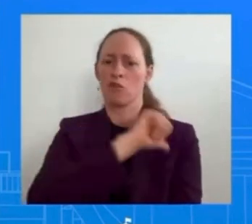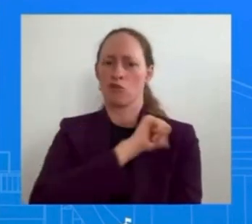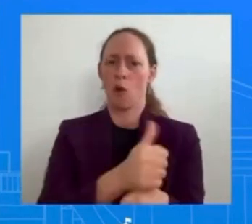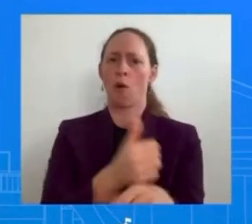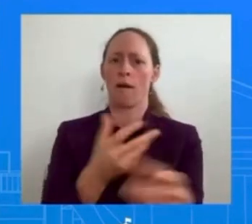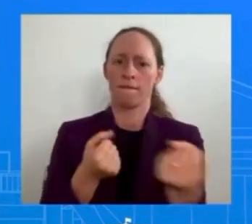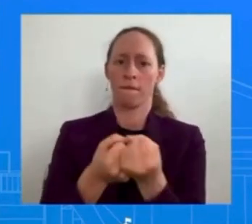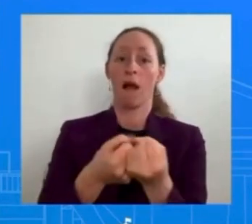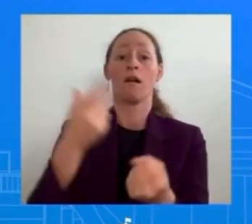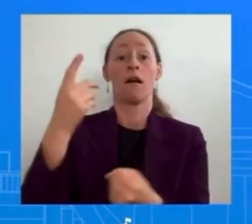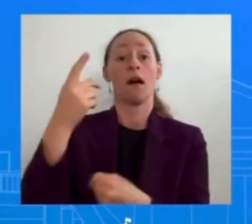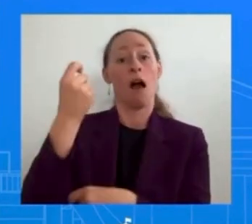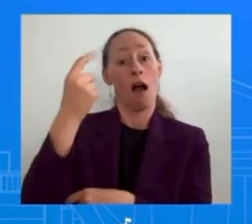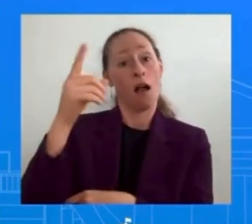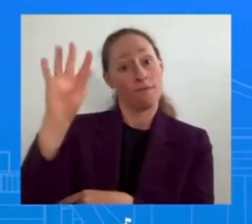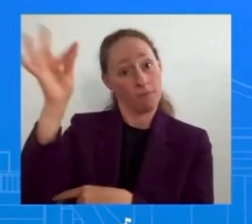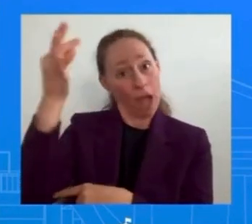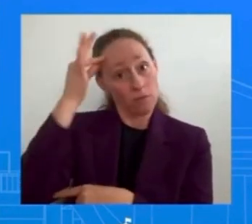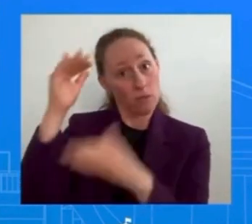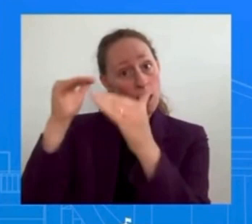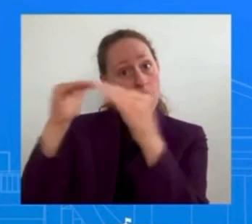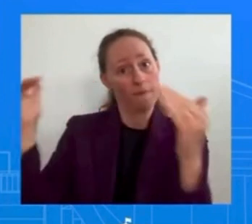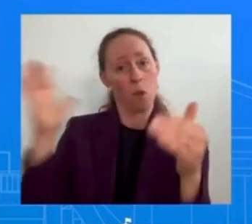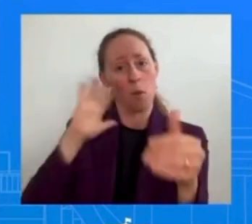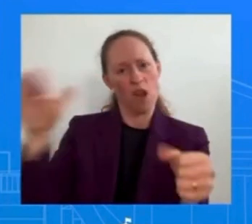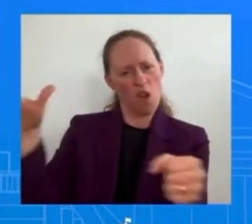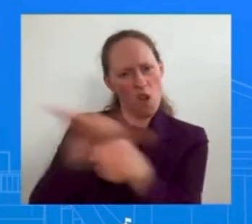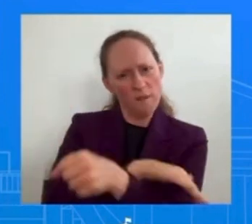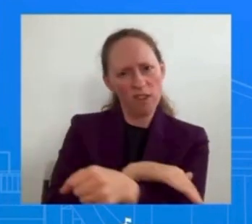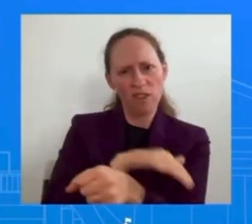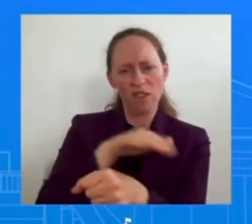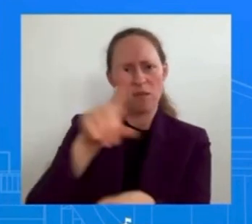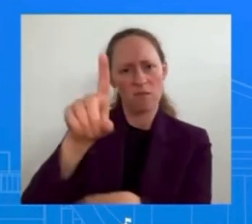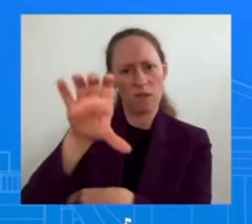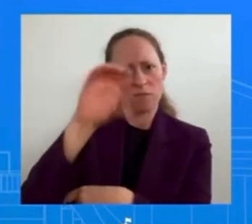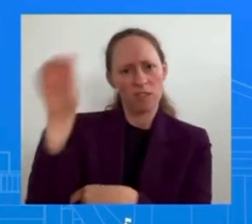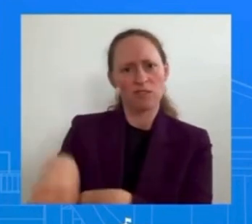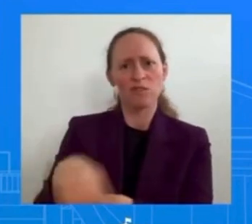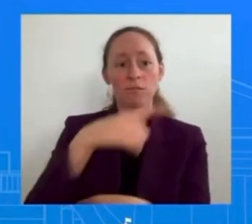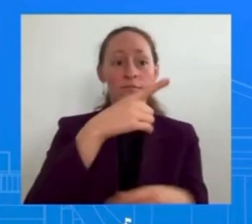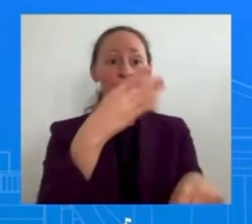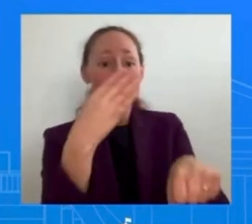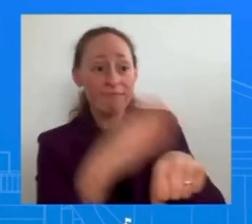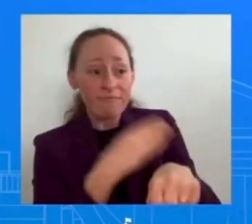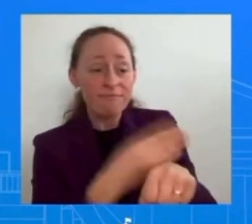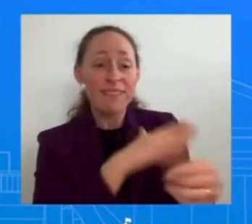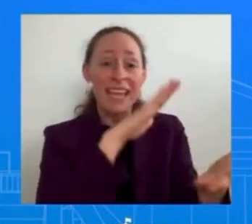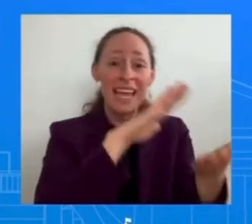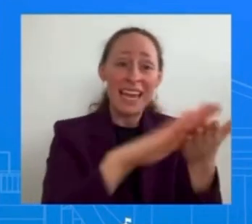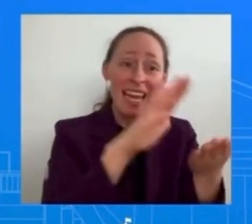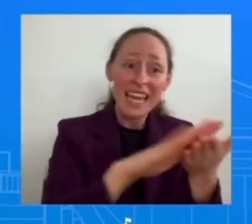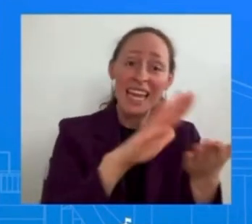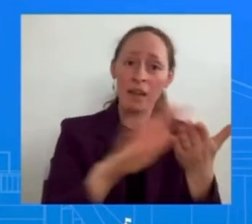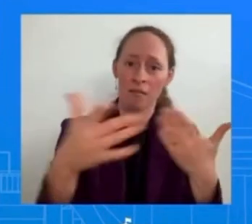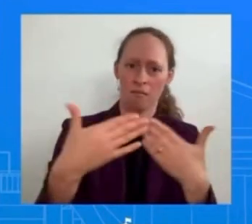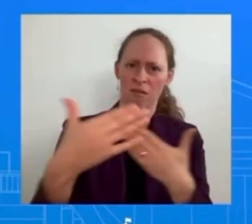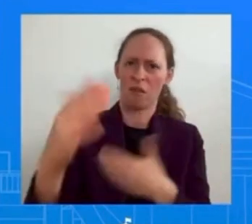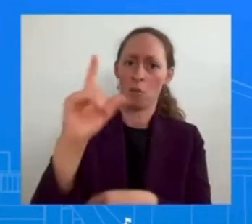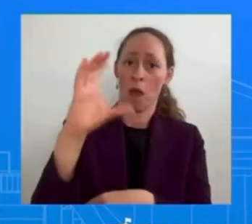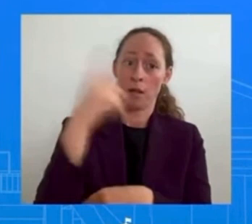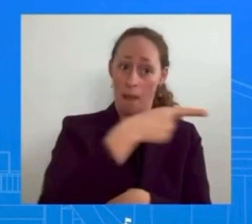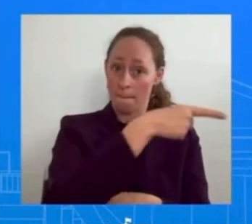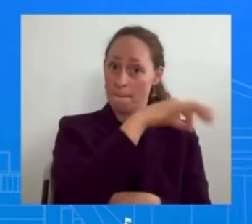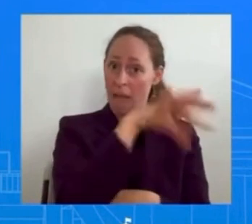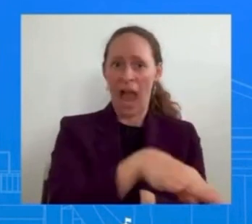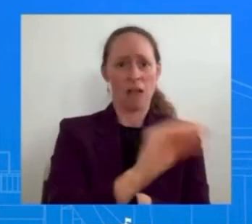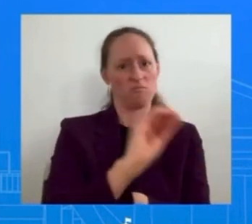first 120 days at the governor's choosing. I will also be traveling with the president on Monday and will work